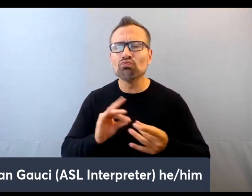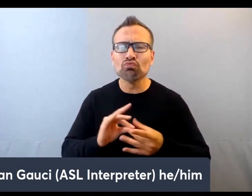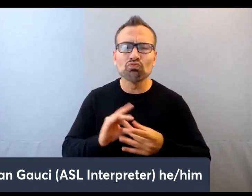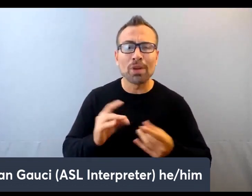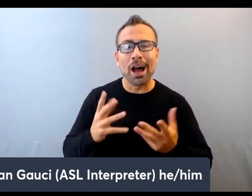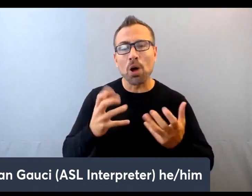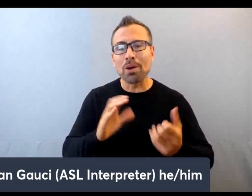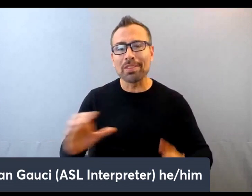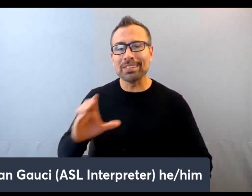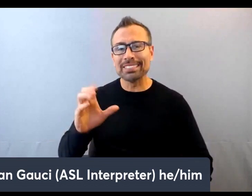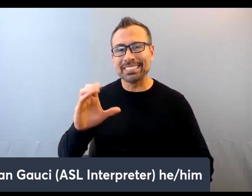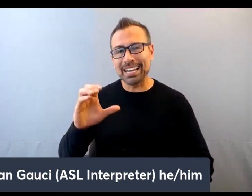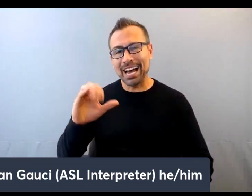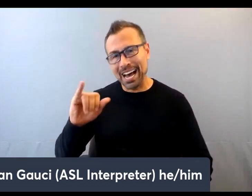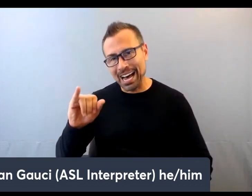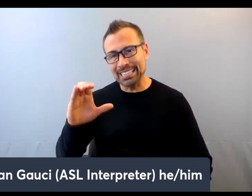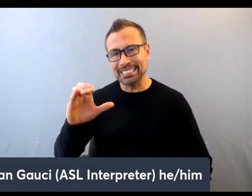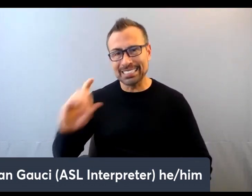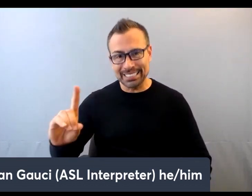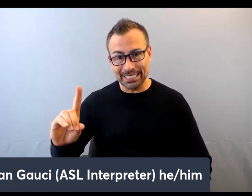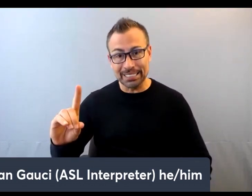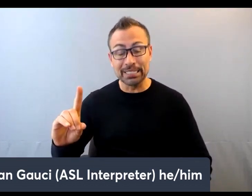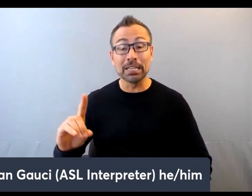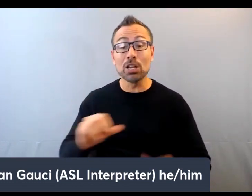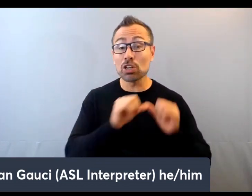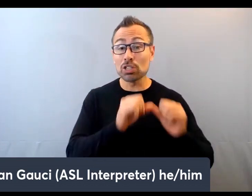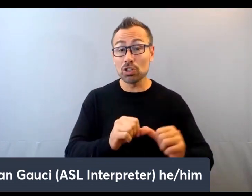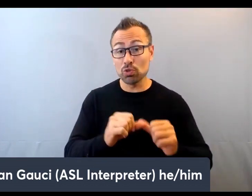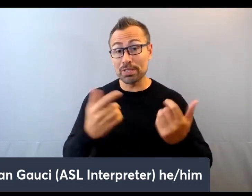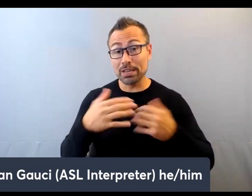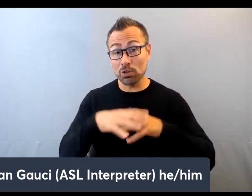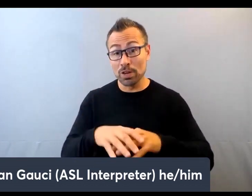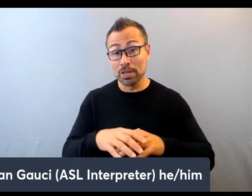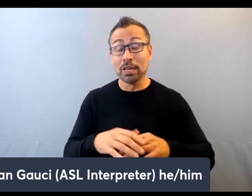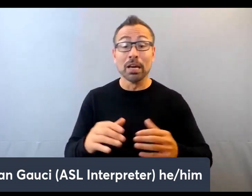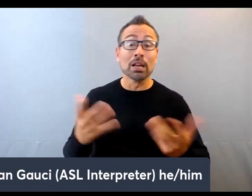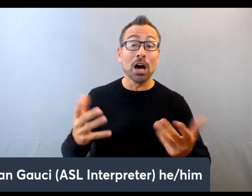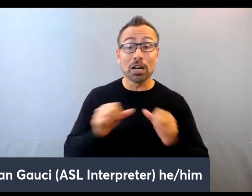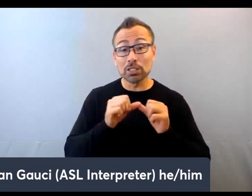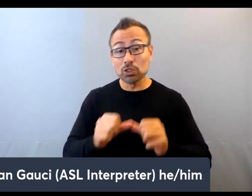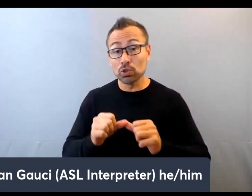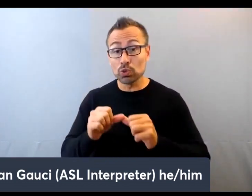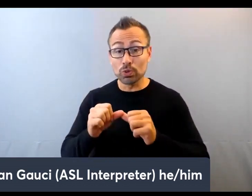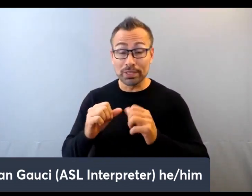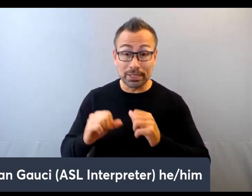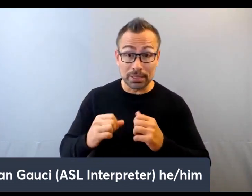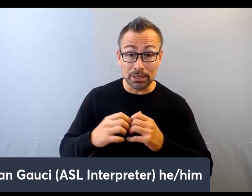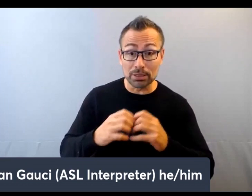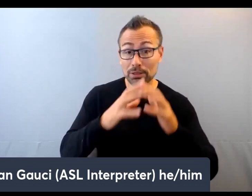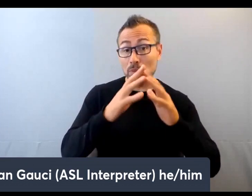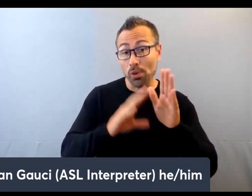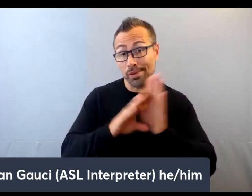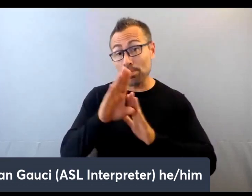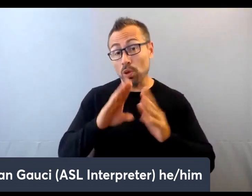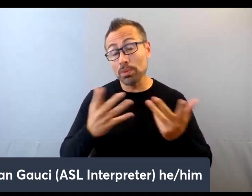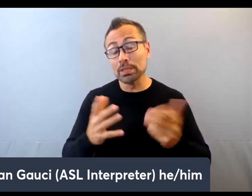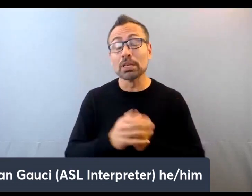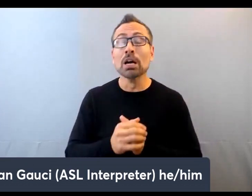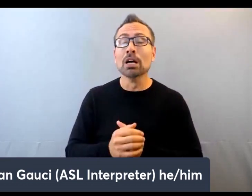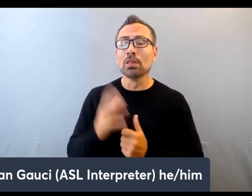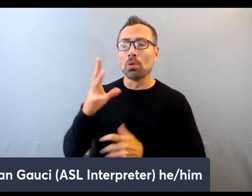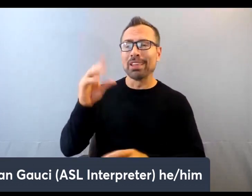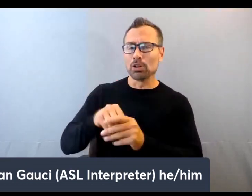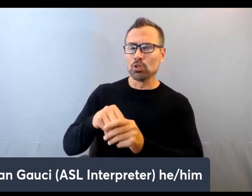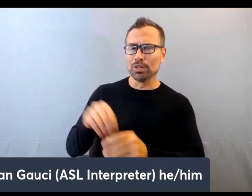CI/CD, their continuous integration, continuous deployment, continuous delivery, these automated build workloads up into